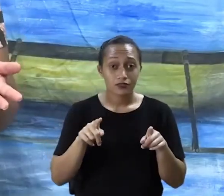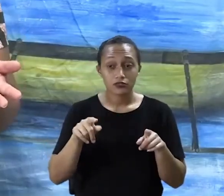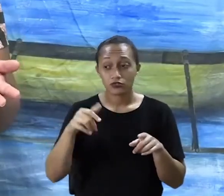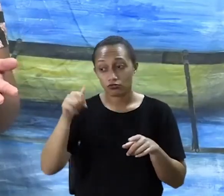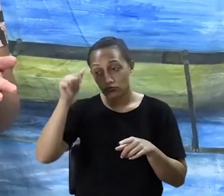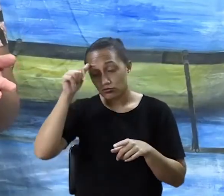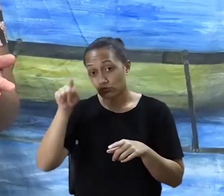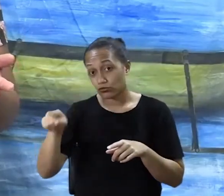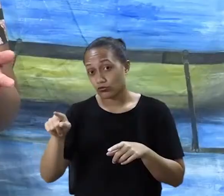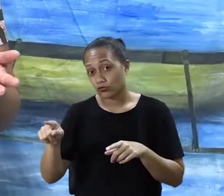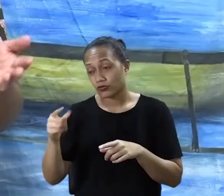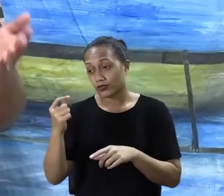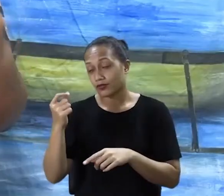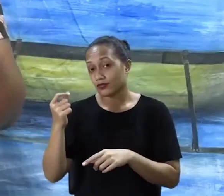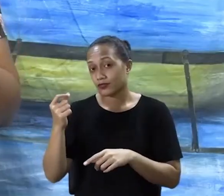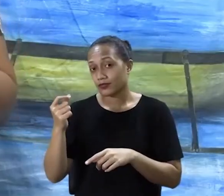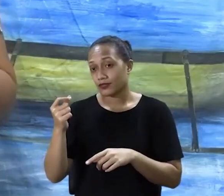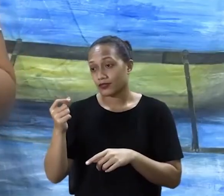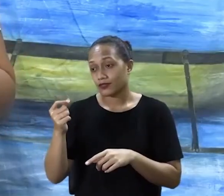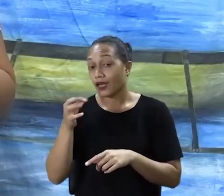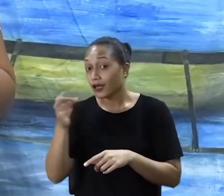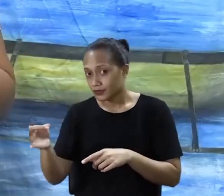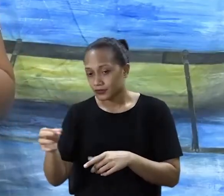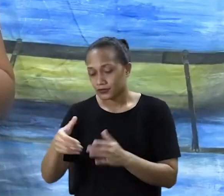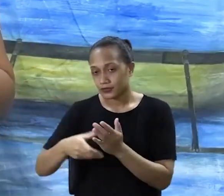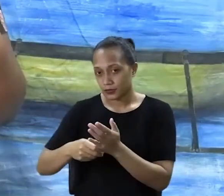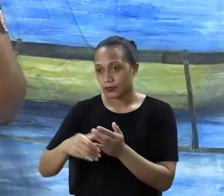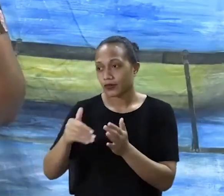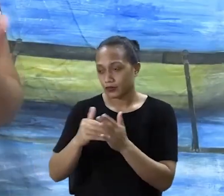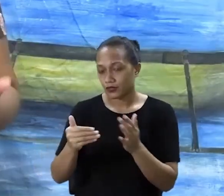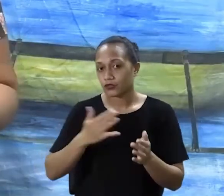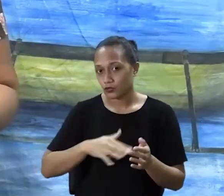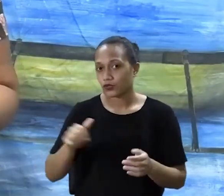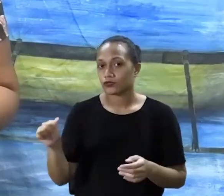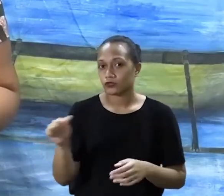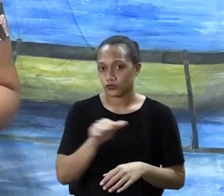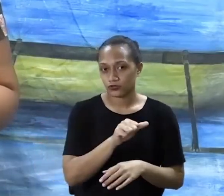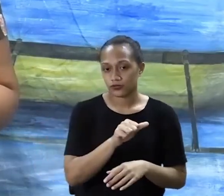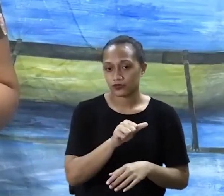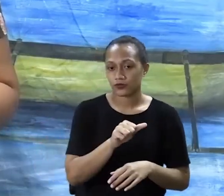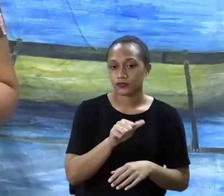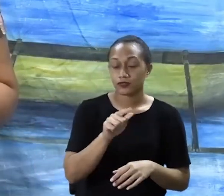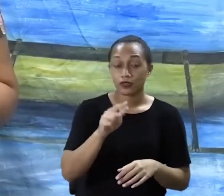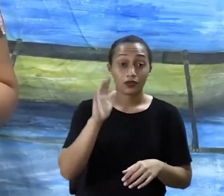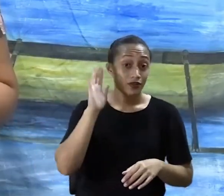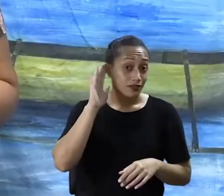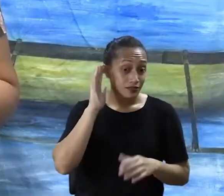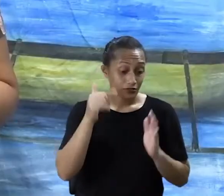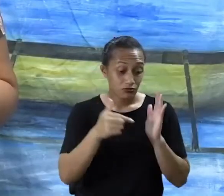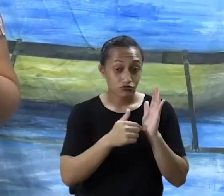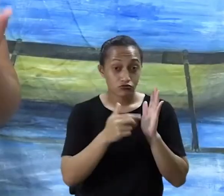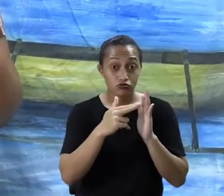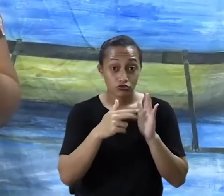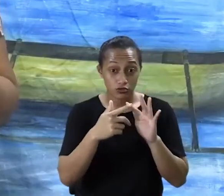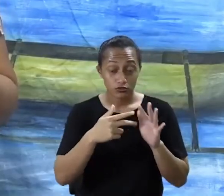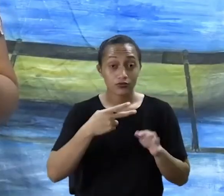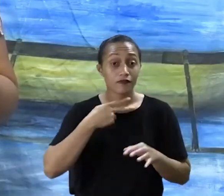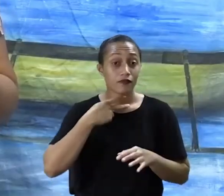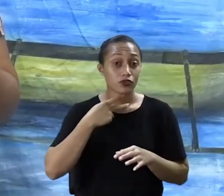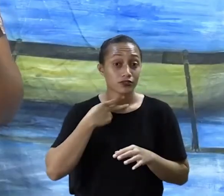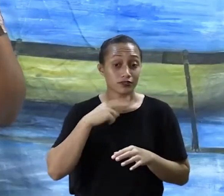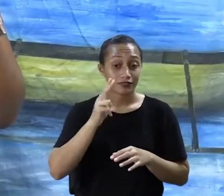Nikki borrow your stapler and now you want to use it. Now listen to the tone of my voice again and my